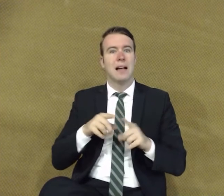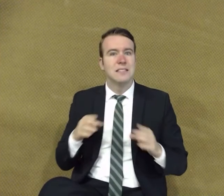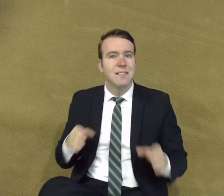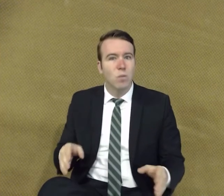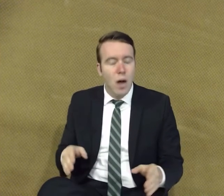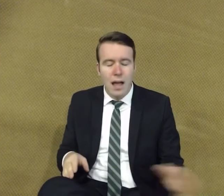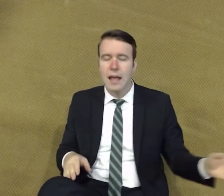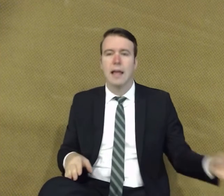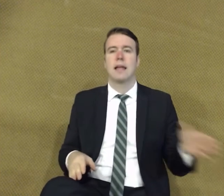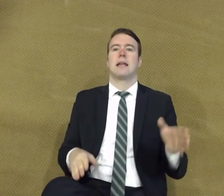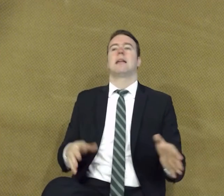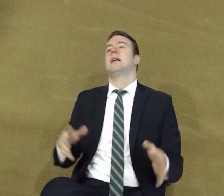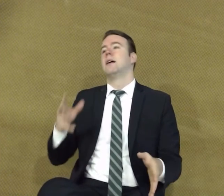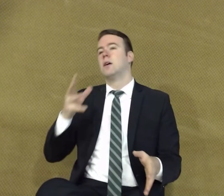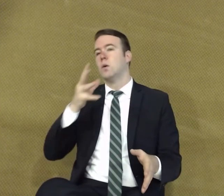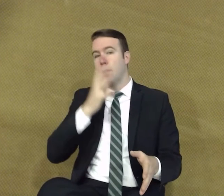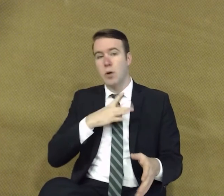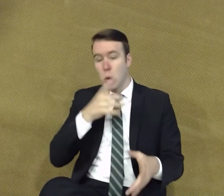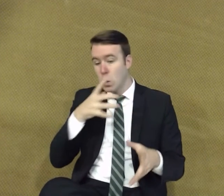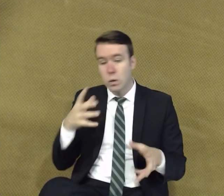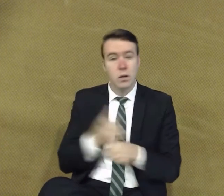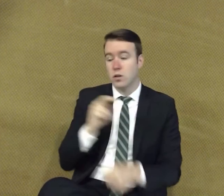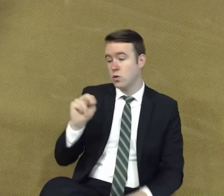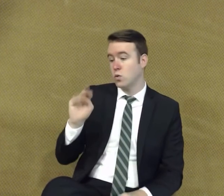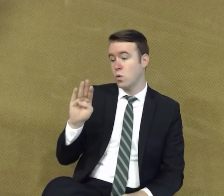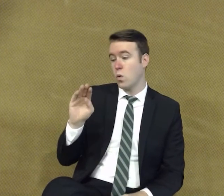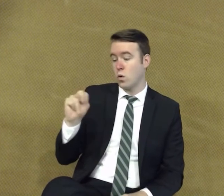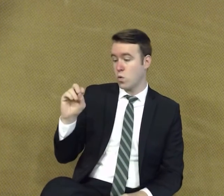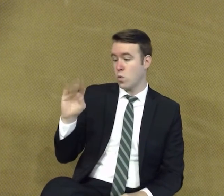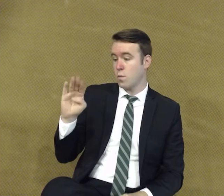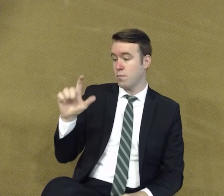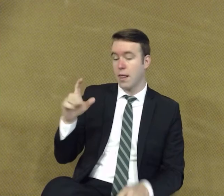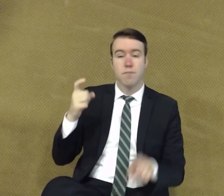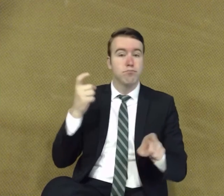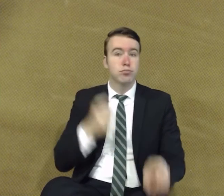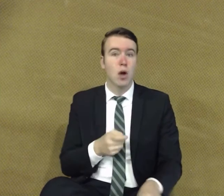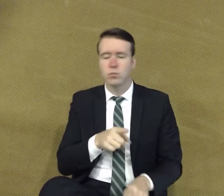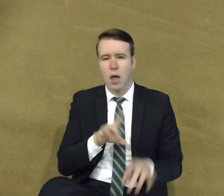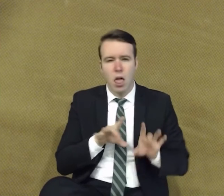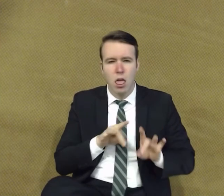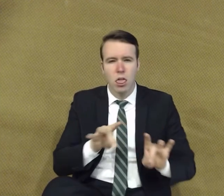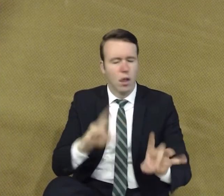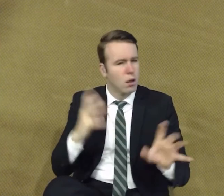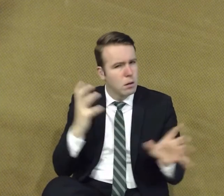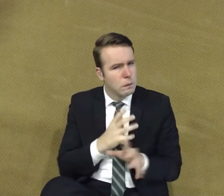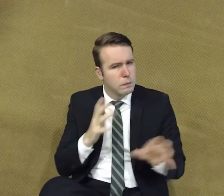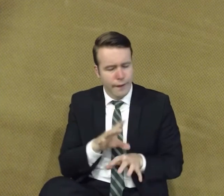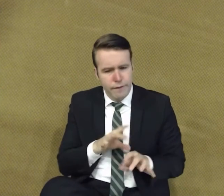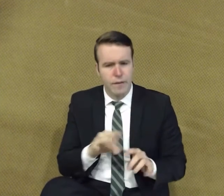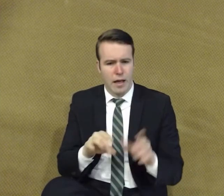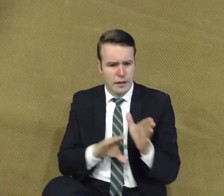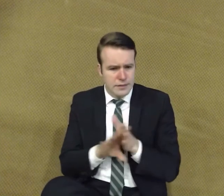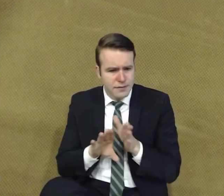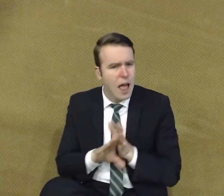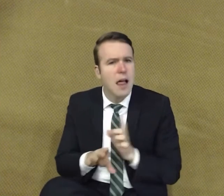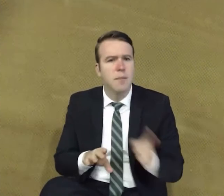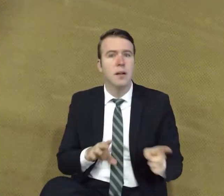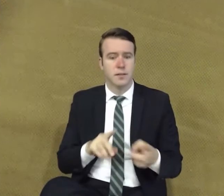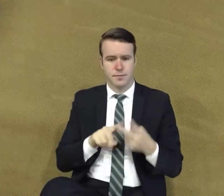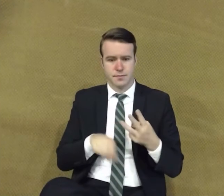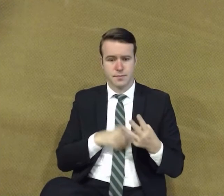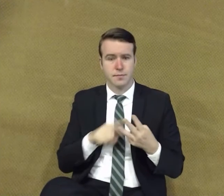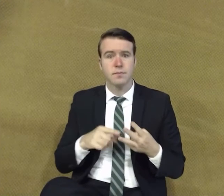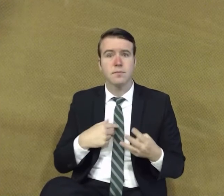way. Women who won Nobel Prizes for what they had done and what they discovered and what they developed. There are great